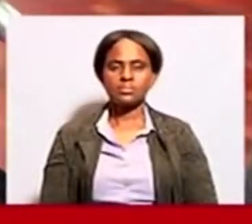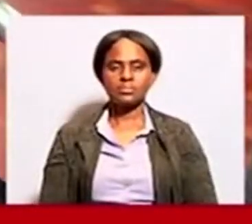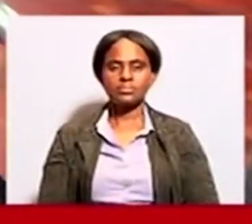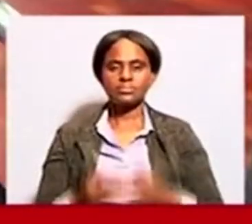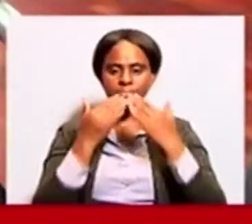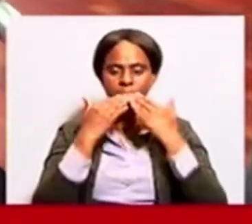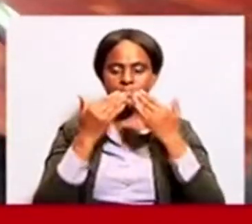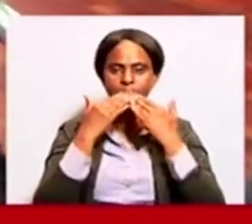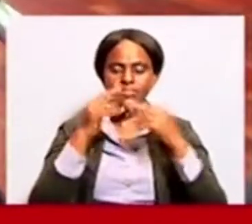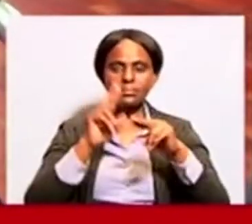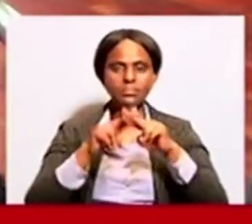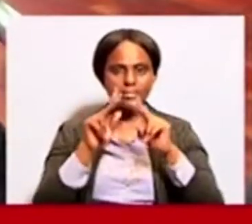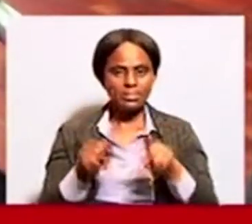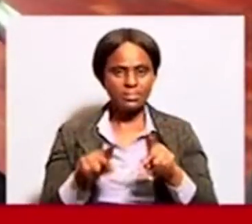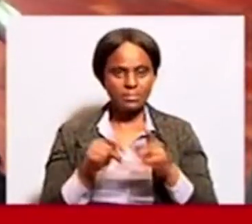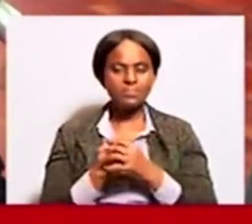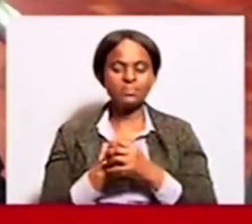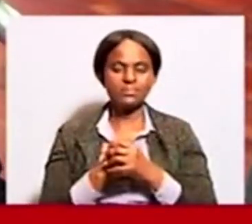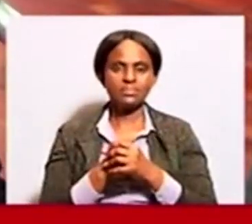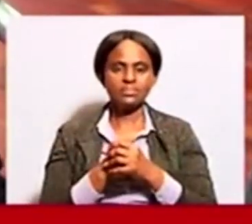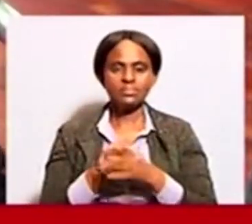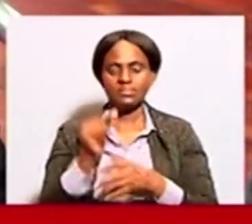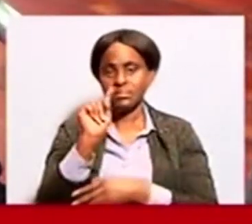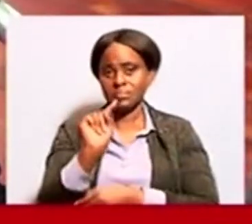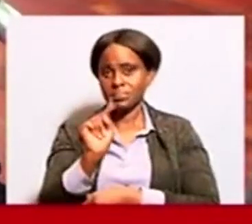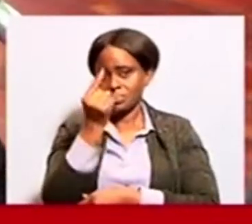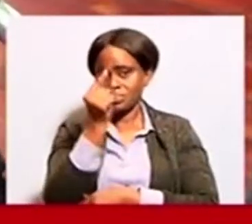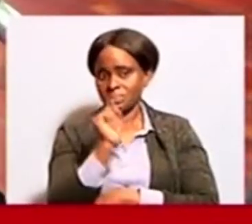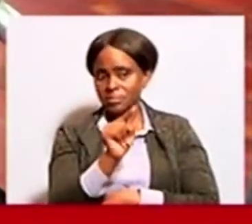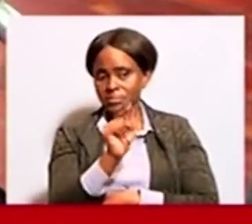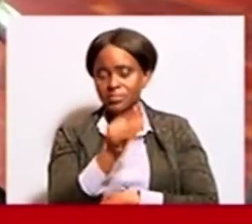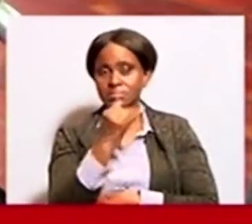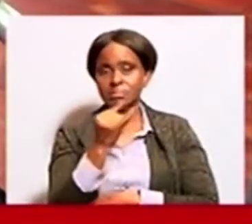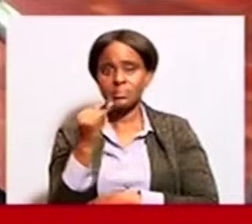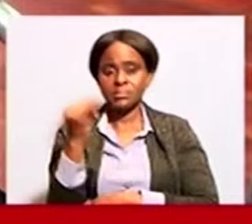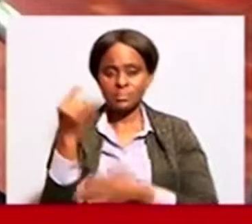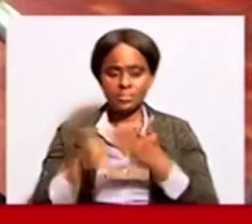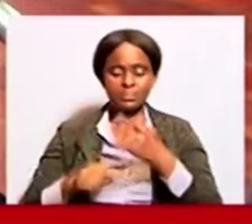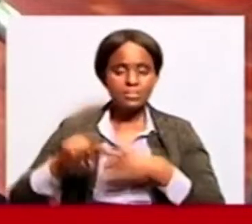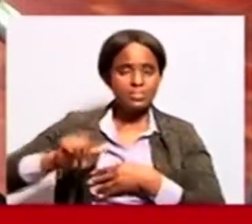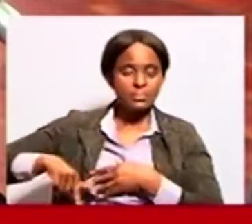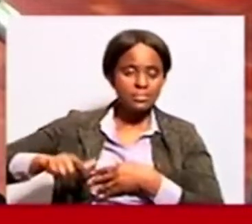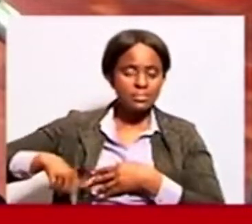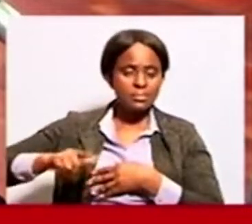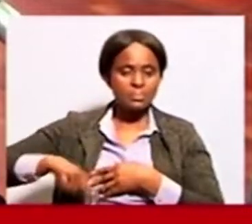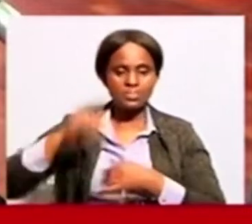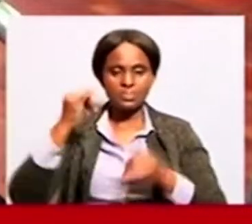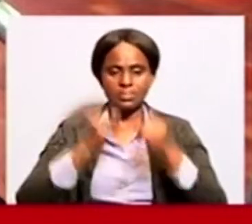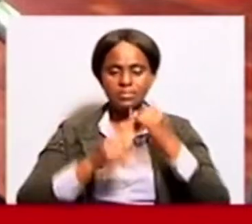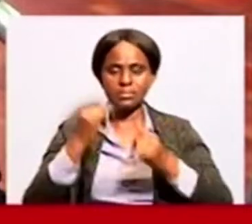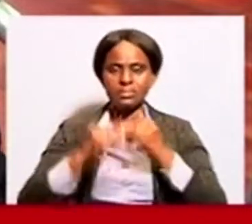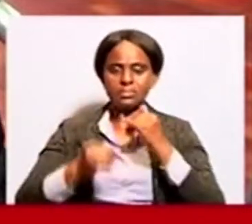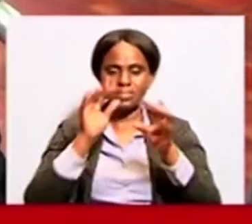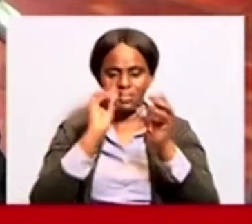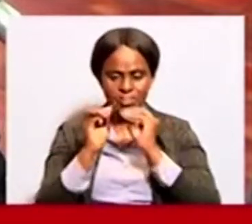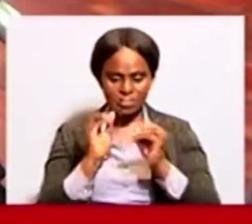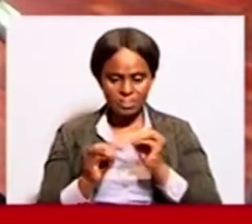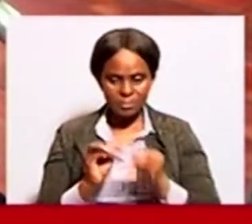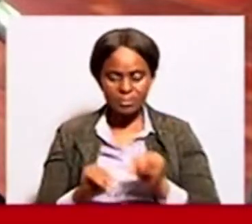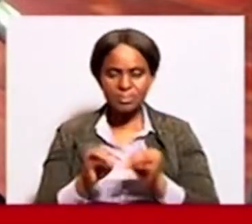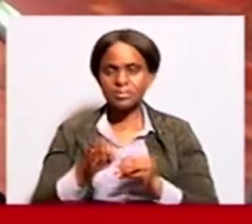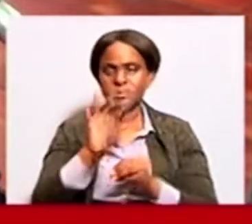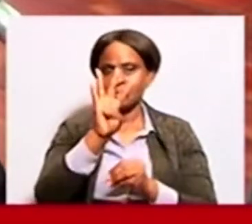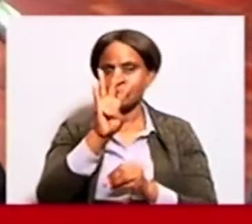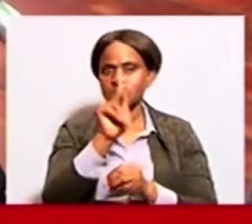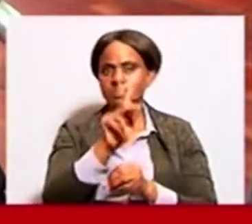Thank you, Chair. The first item is delayed completion of rehabilitation of